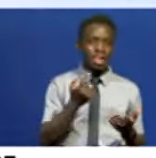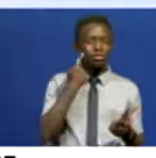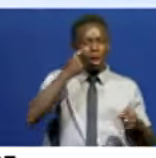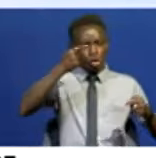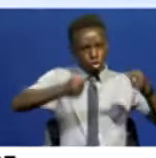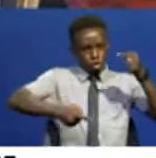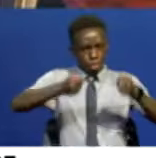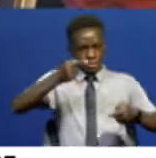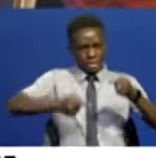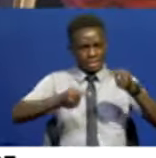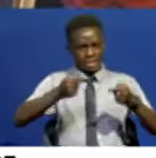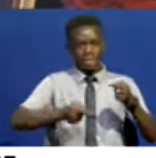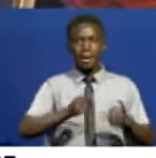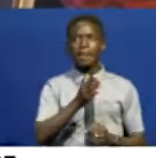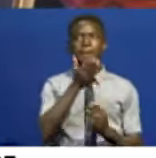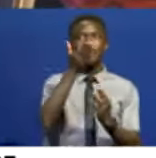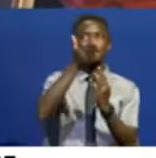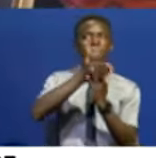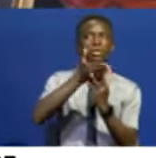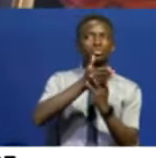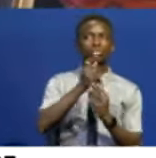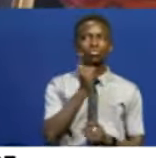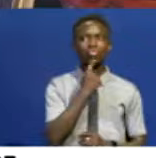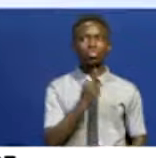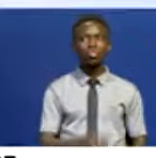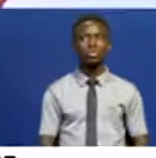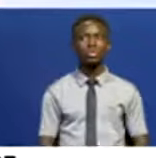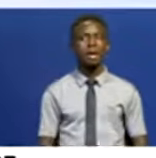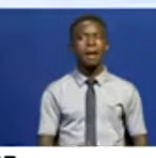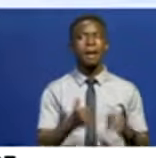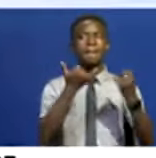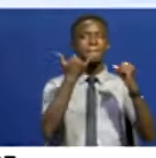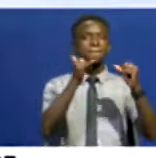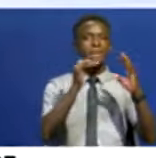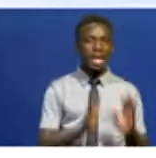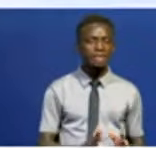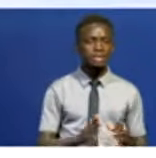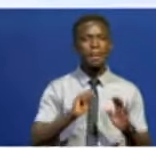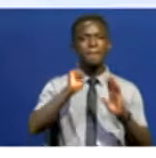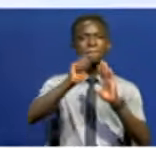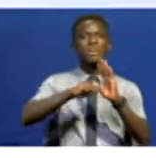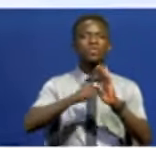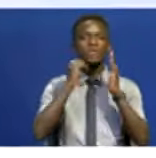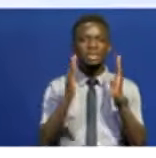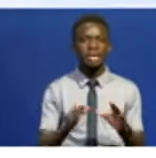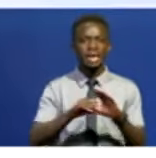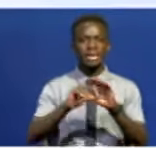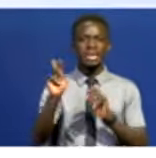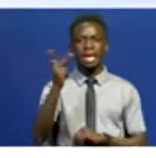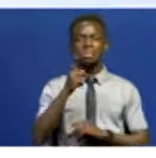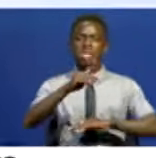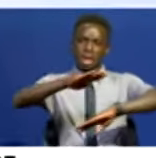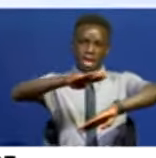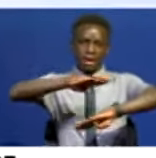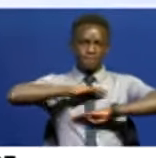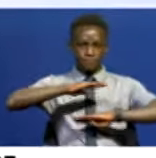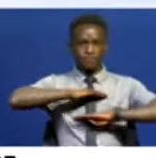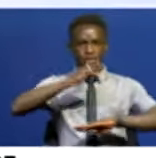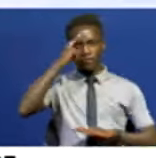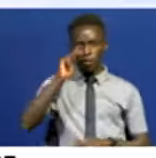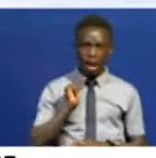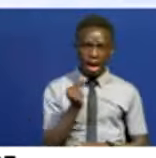competition between the players, the manufacturers in Kenya, is sufficient for us to get